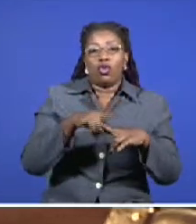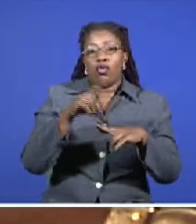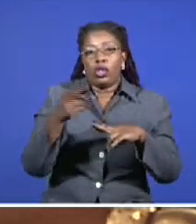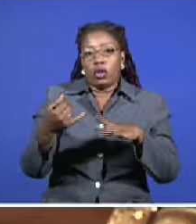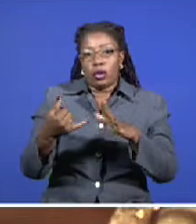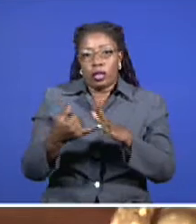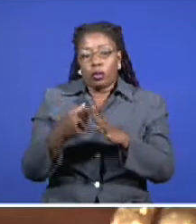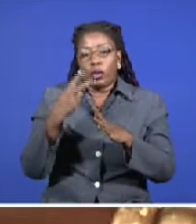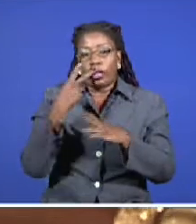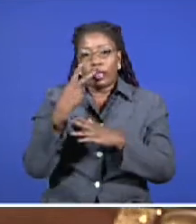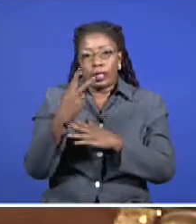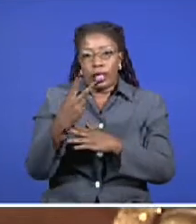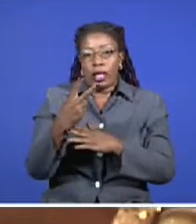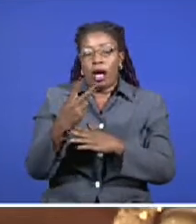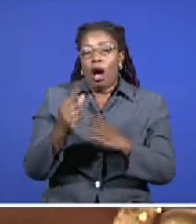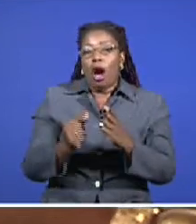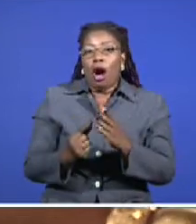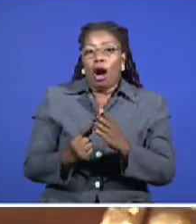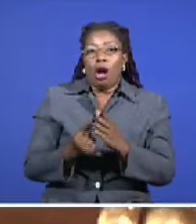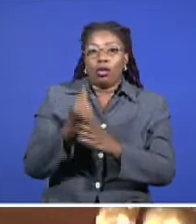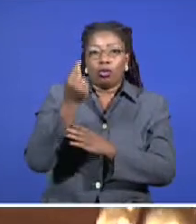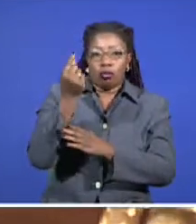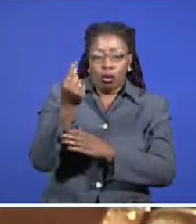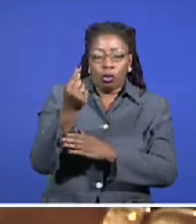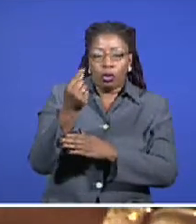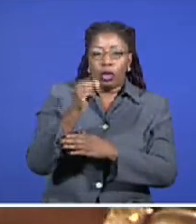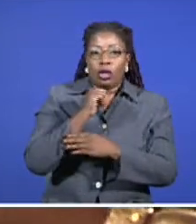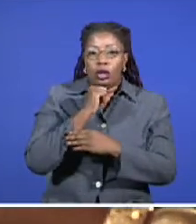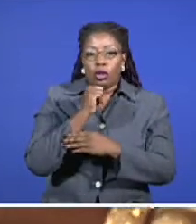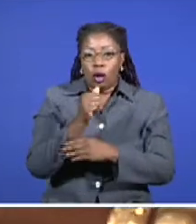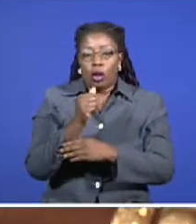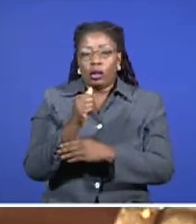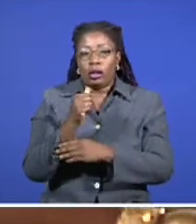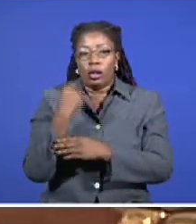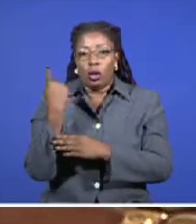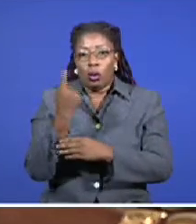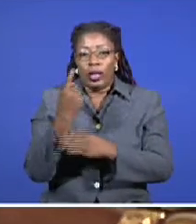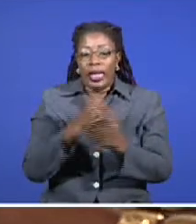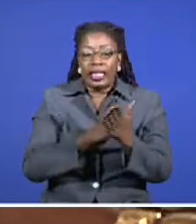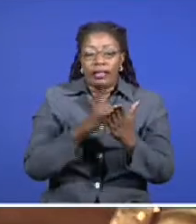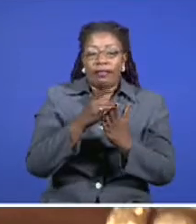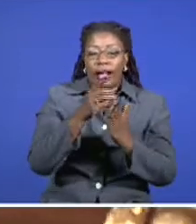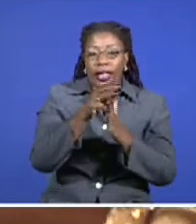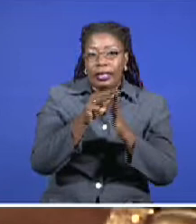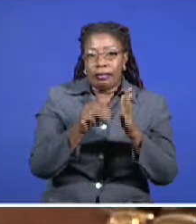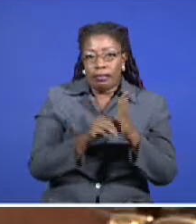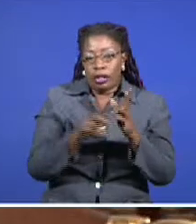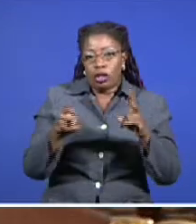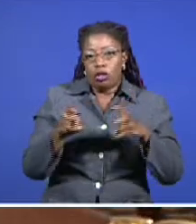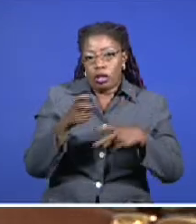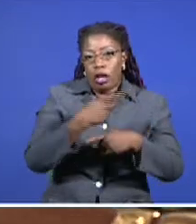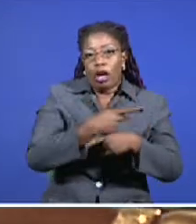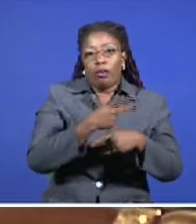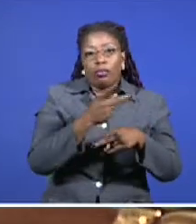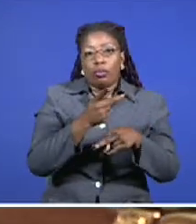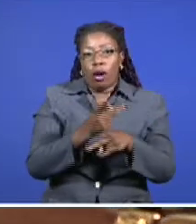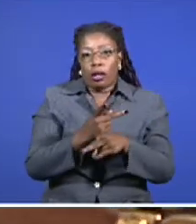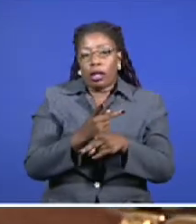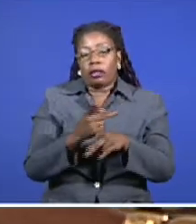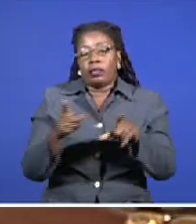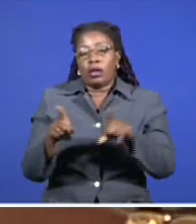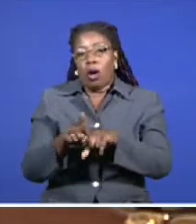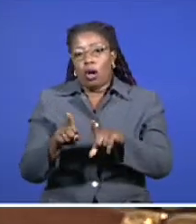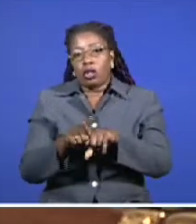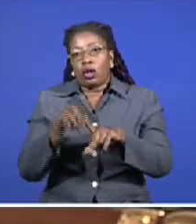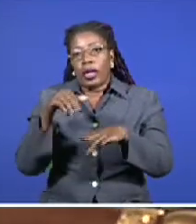see an exponential growth, I am sure, not only in development of new tourism products, but also in terms